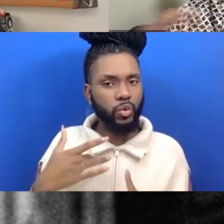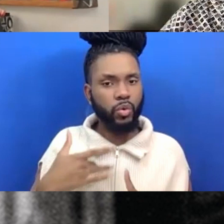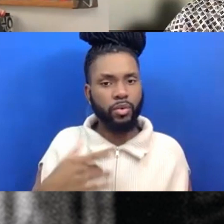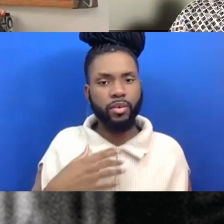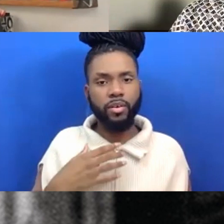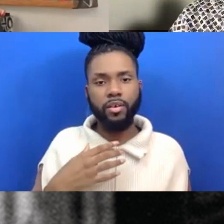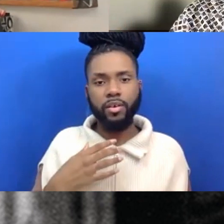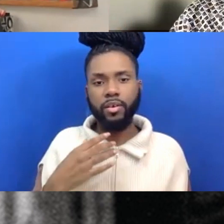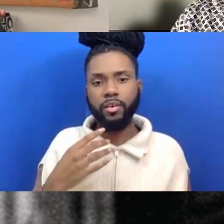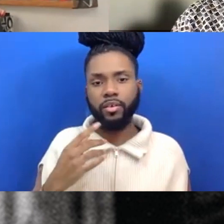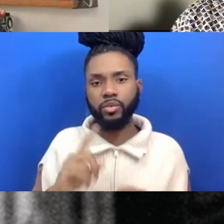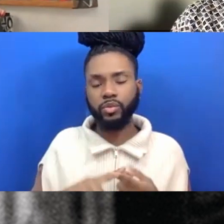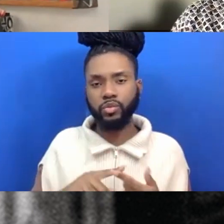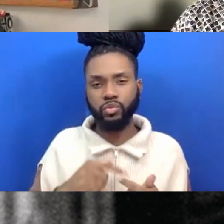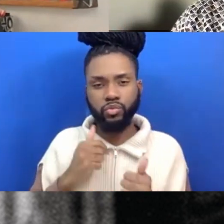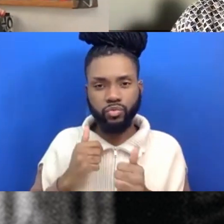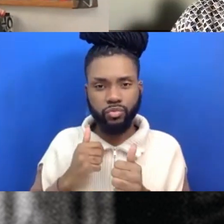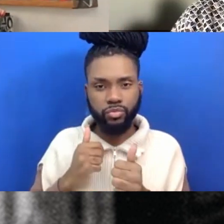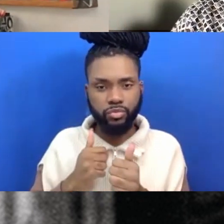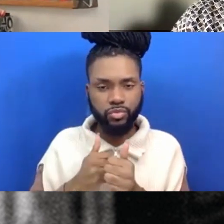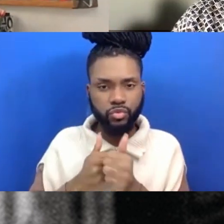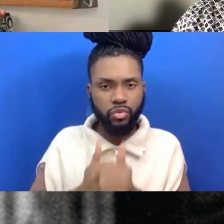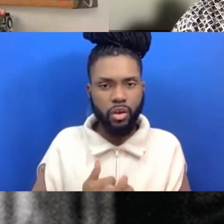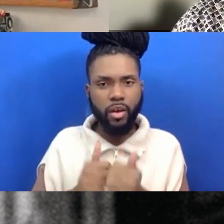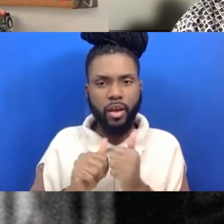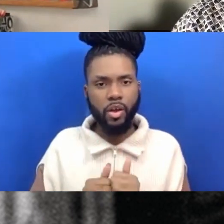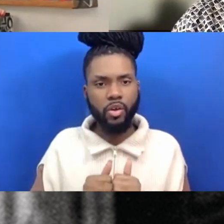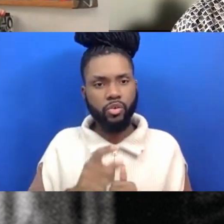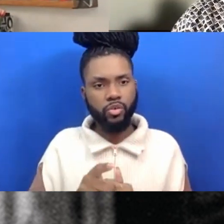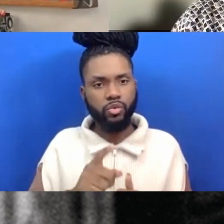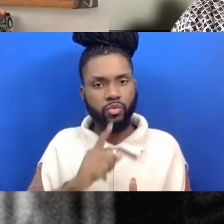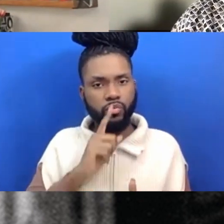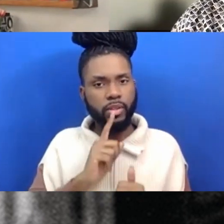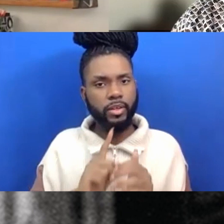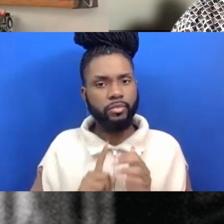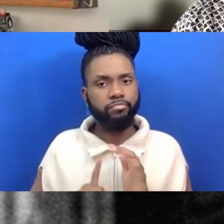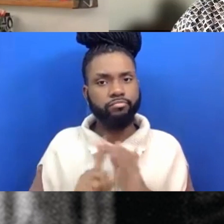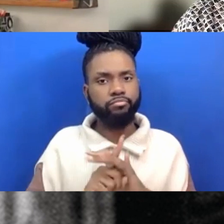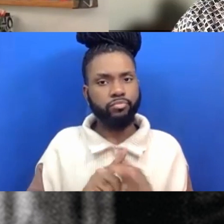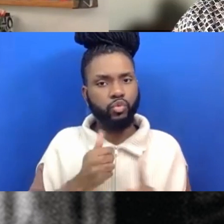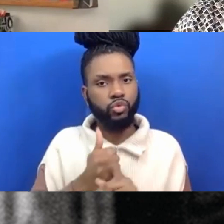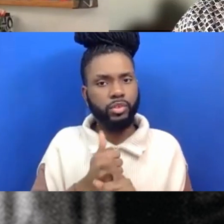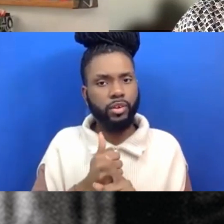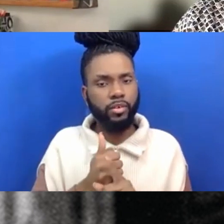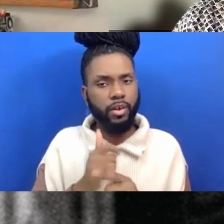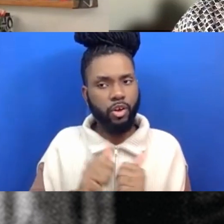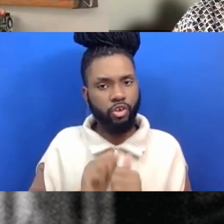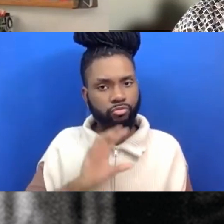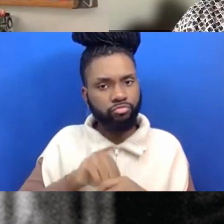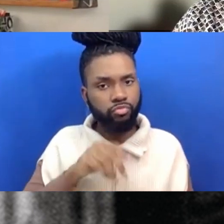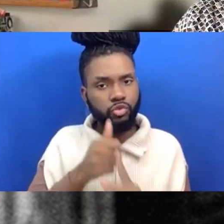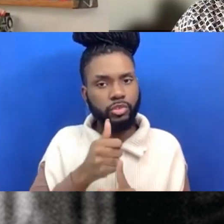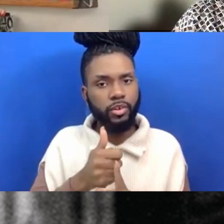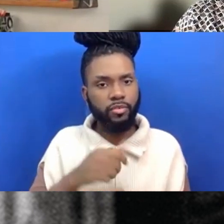track the way that you are indeed implicating yourself throughout. It takes